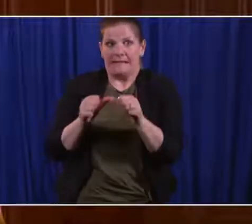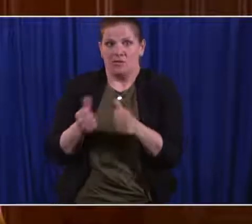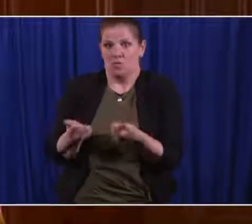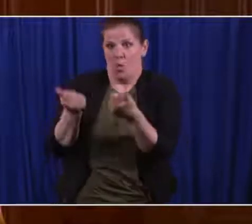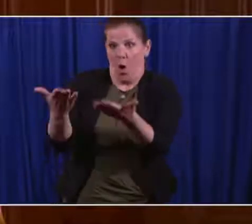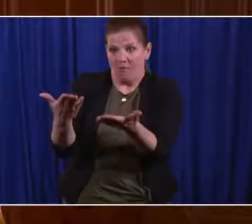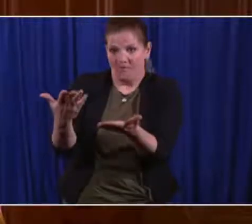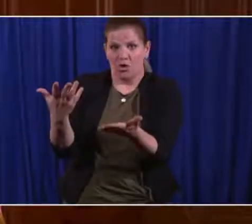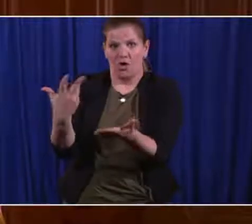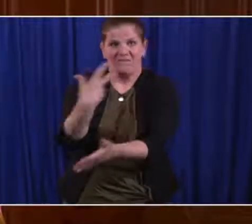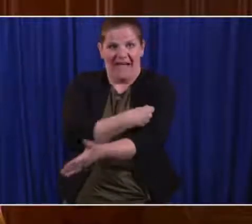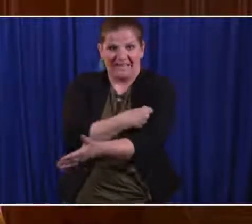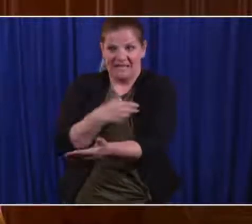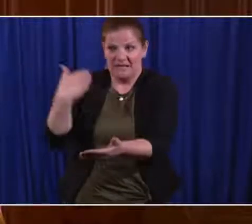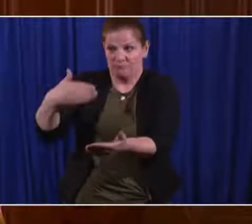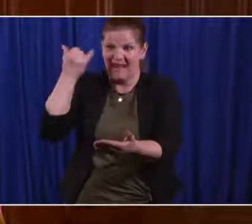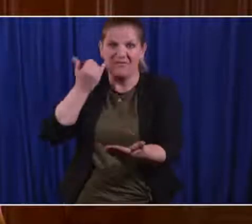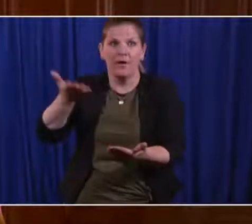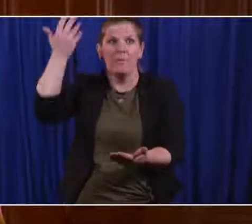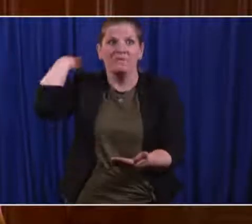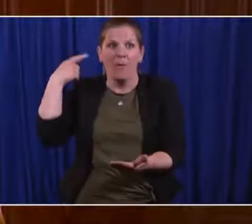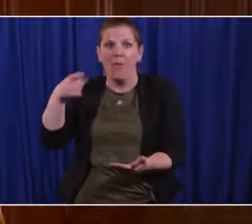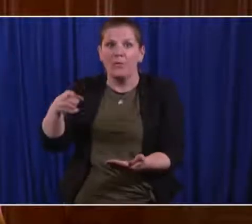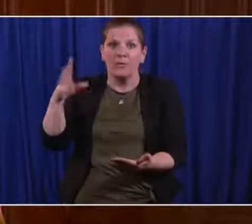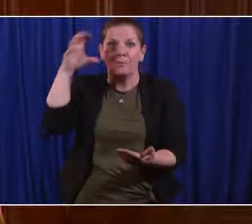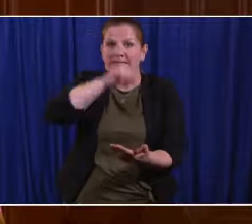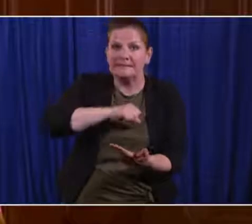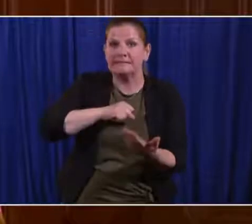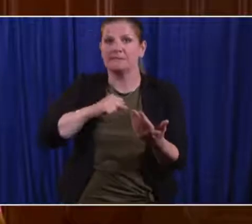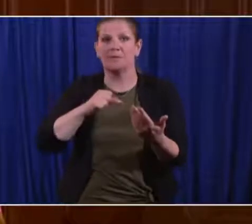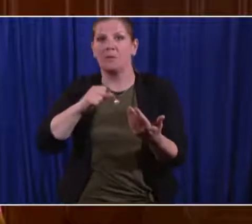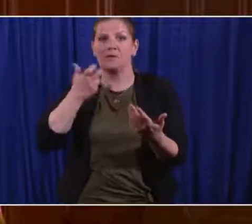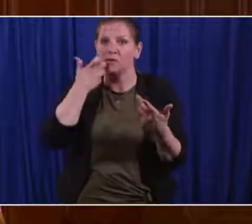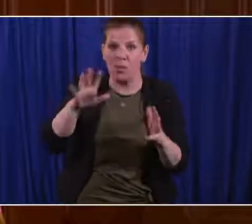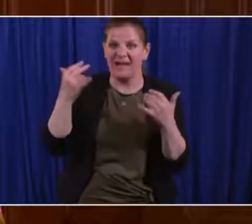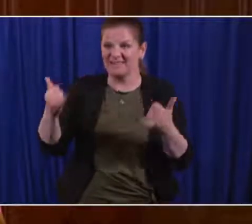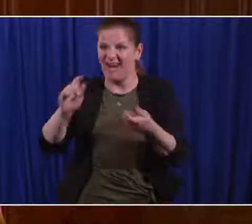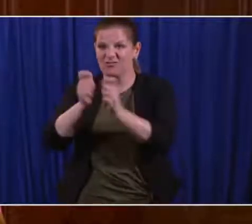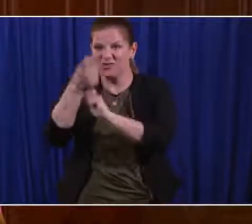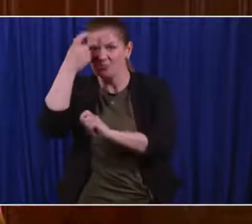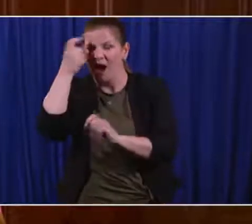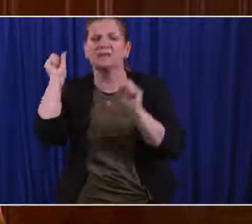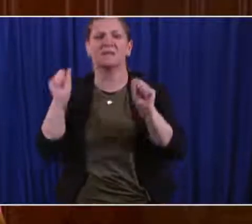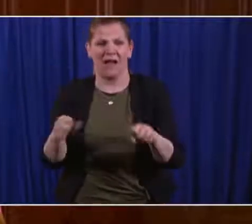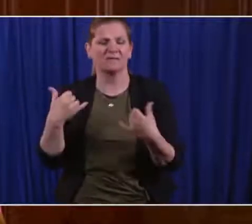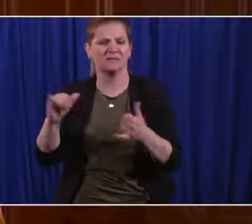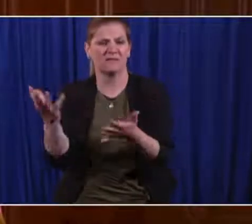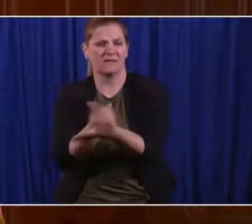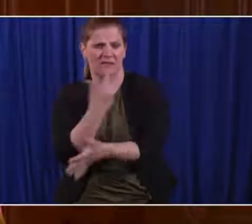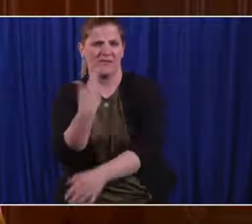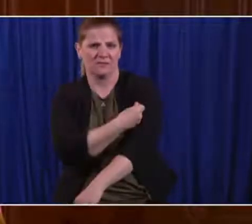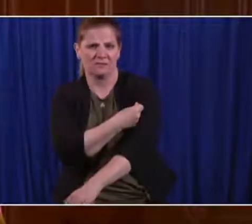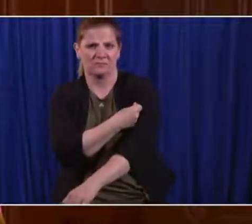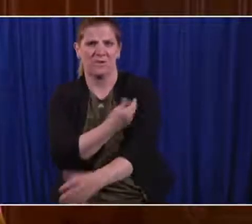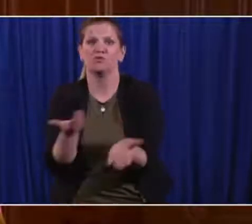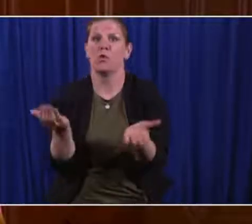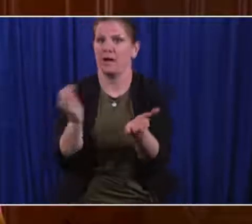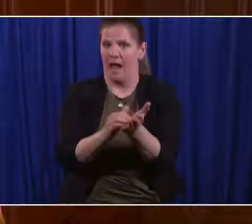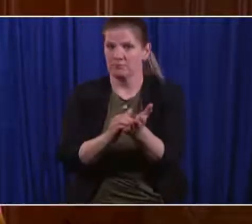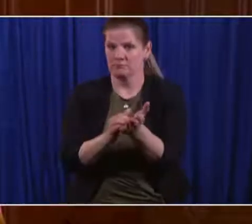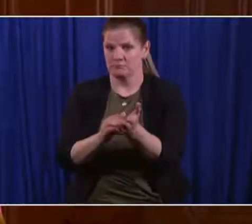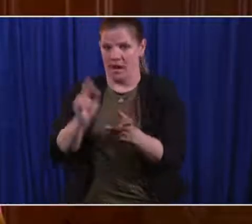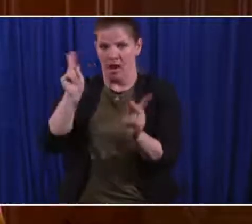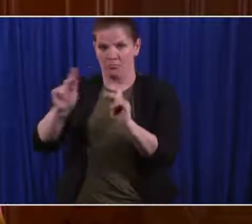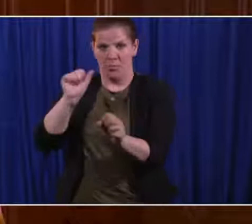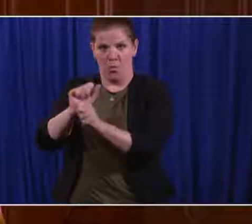repeat, we'll be asking homes to test vaccinated staff once per week and unvaccinated staff twice per